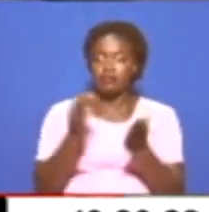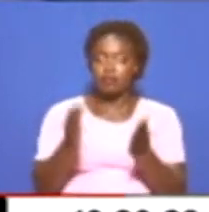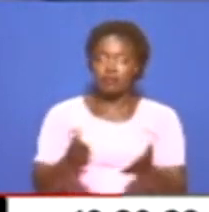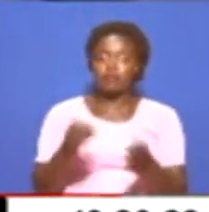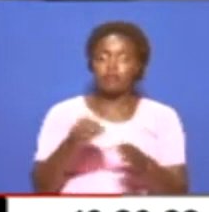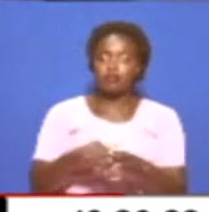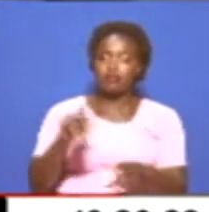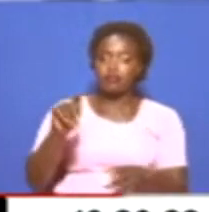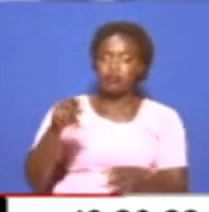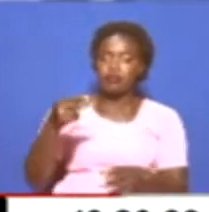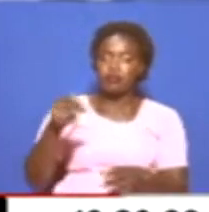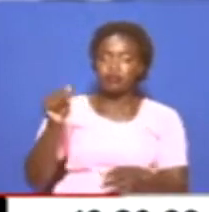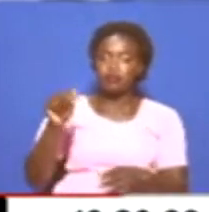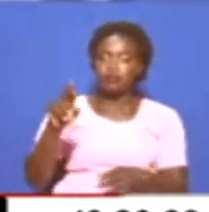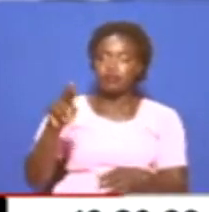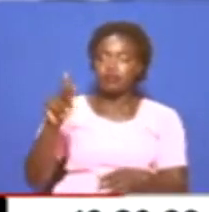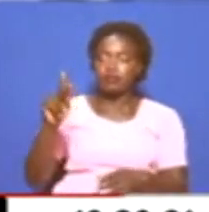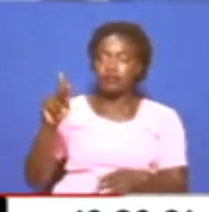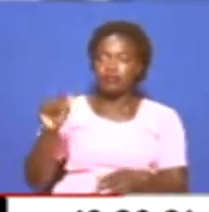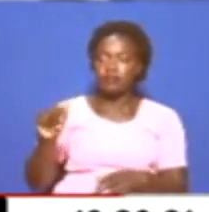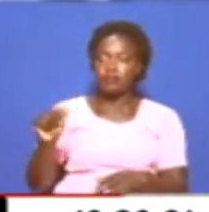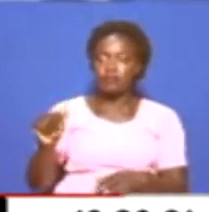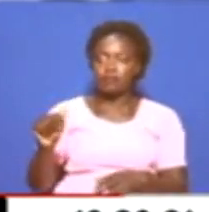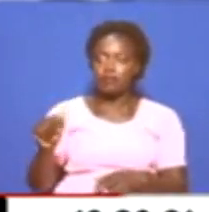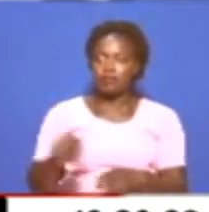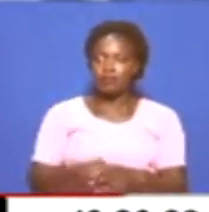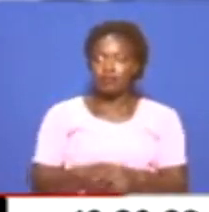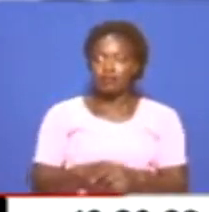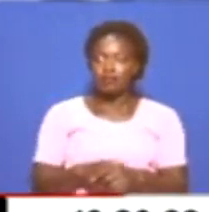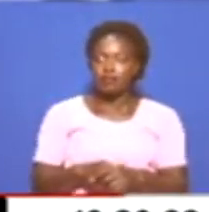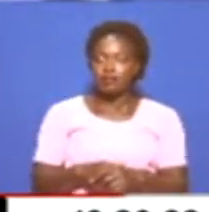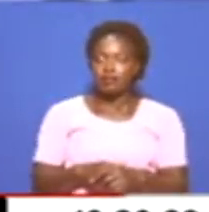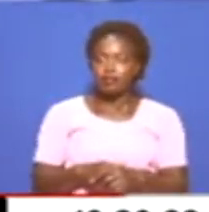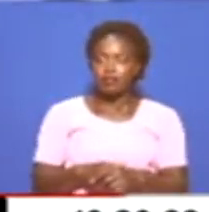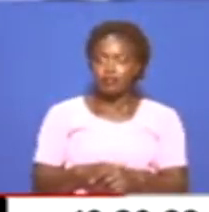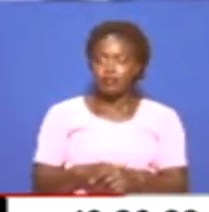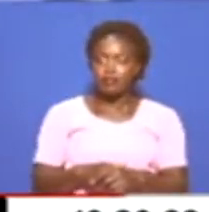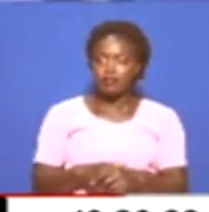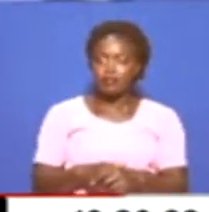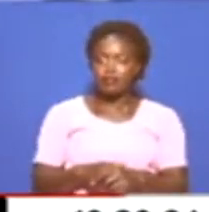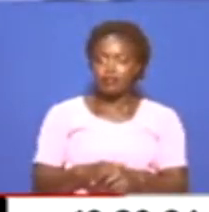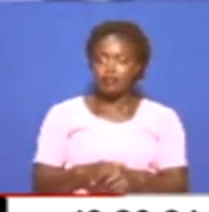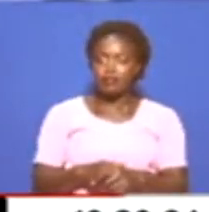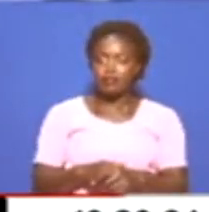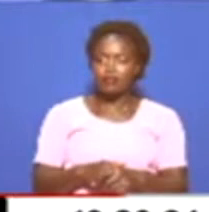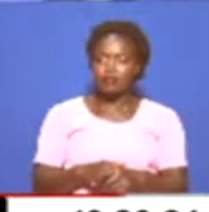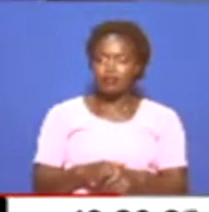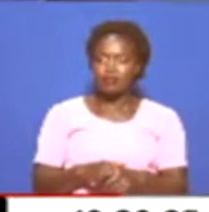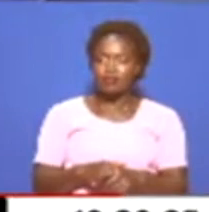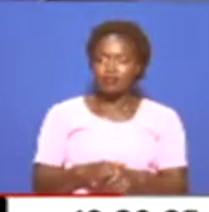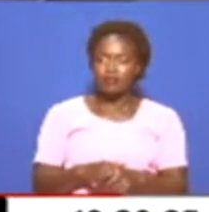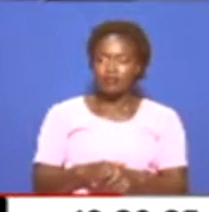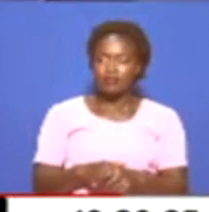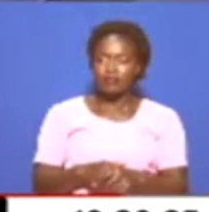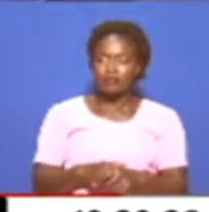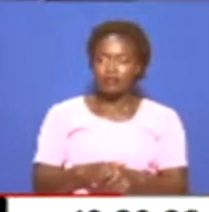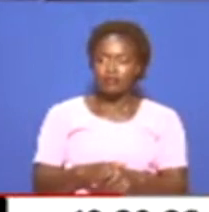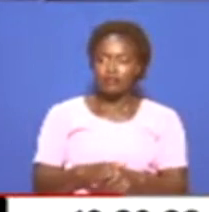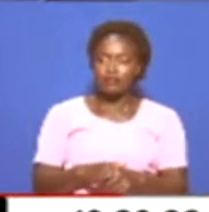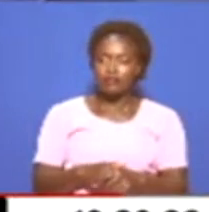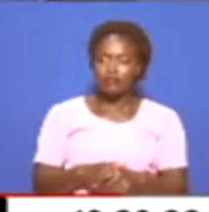of Tharaka, need the votes that where he was. And Ngugi, perhaps to welcome you with a